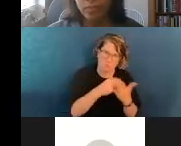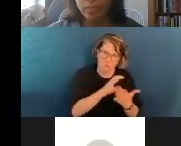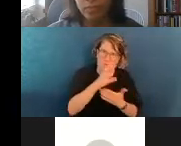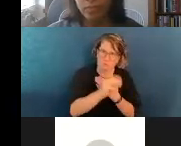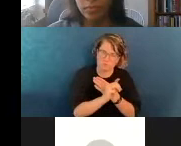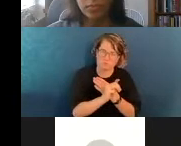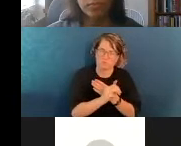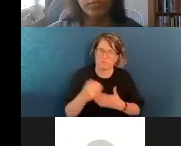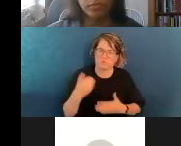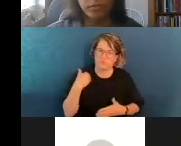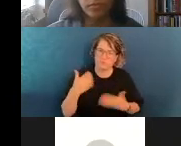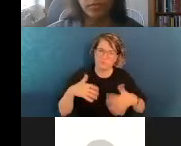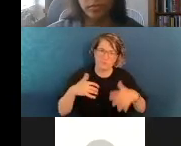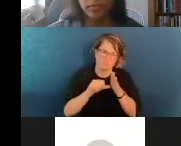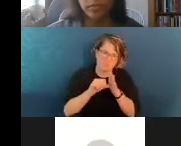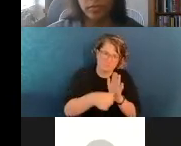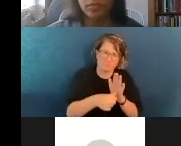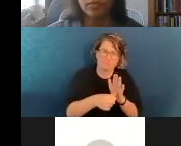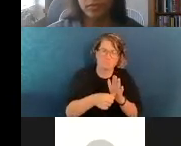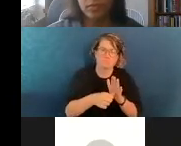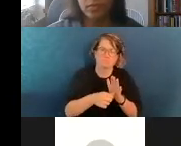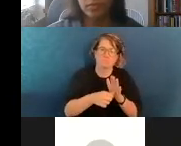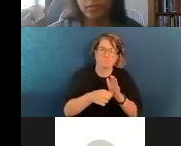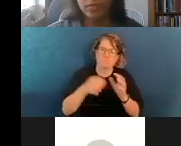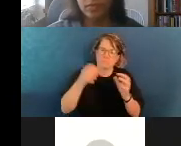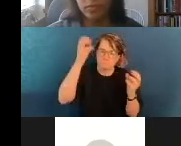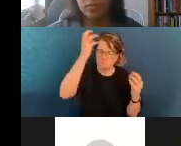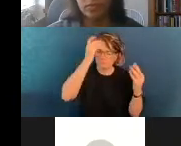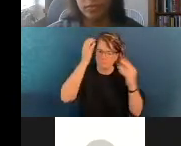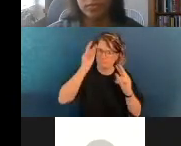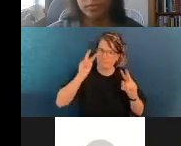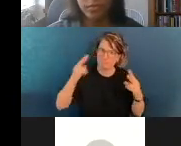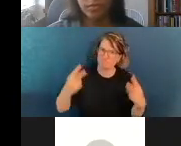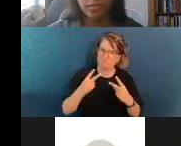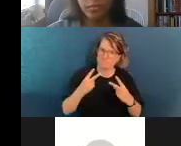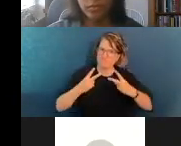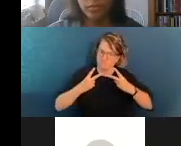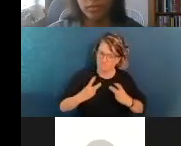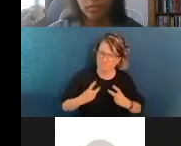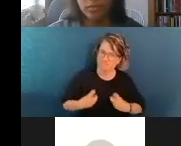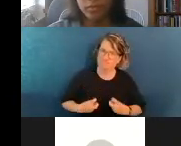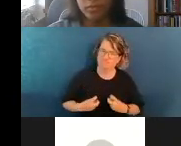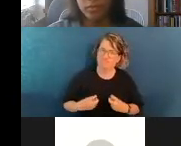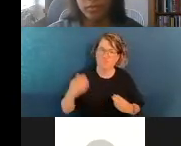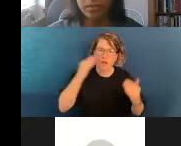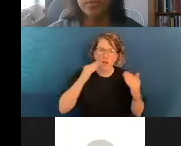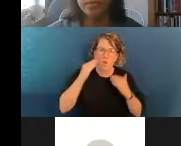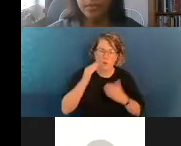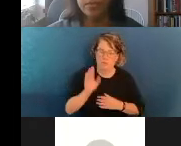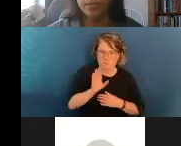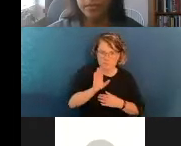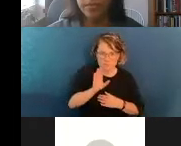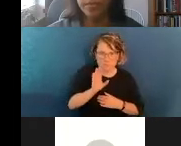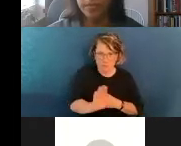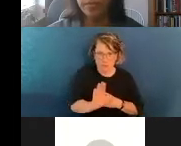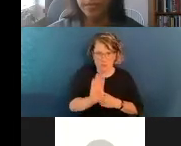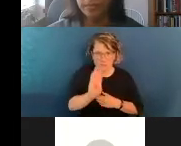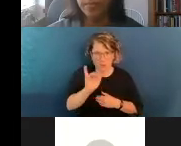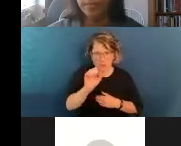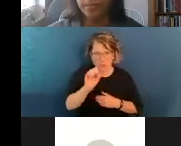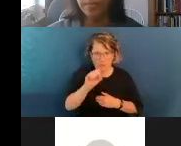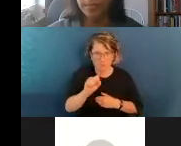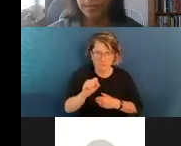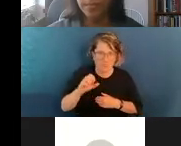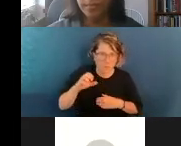emphasis on critical self-reflection and being aware of what are my biases and assumptions. And